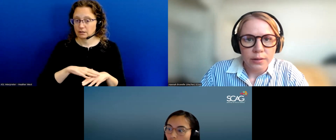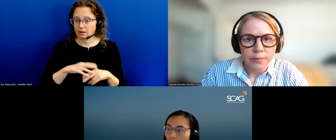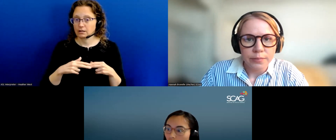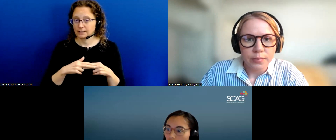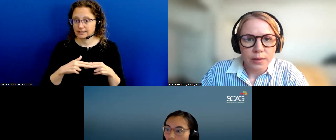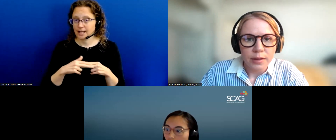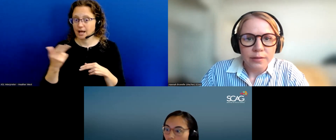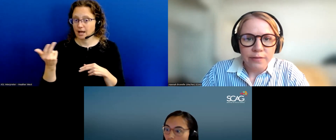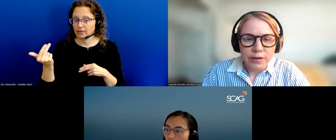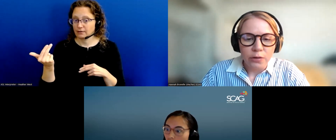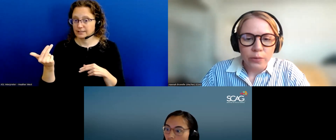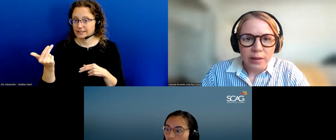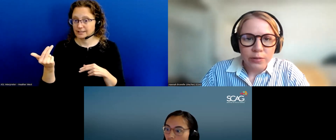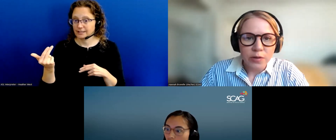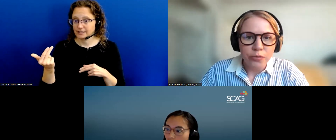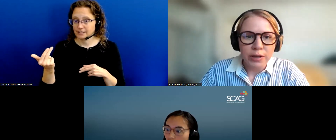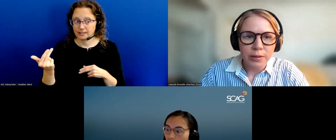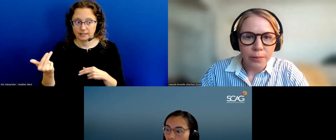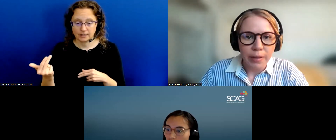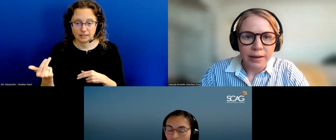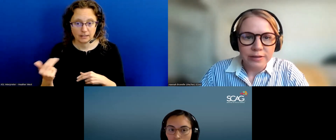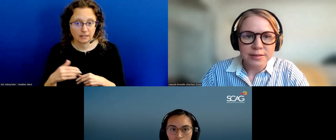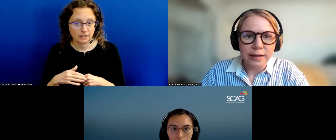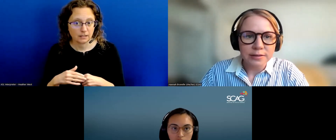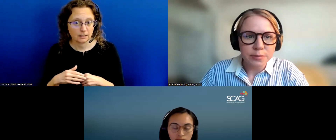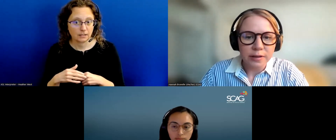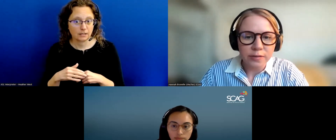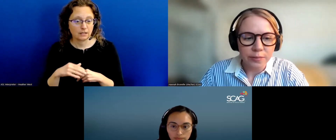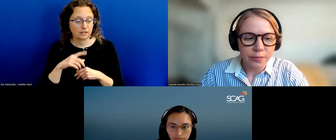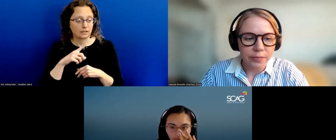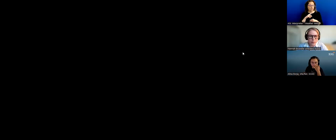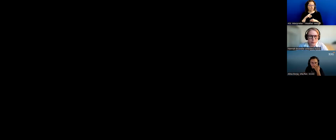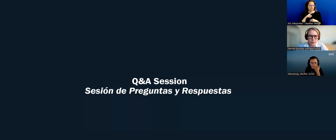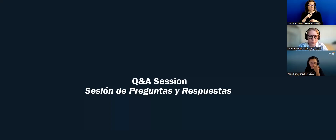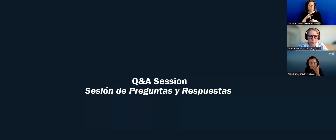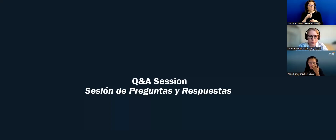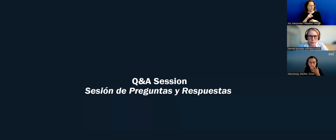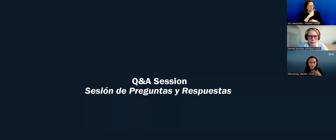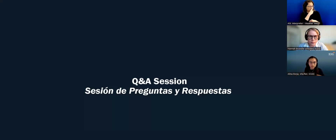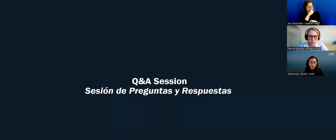13. David, are we able to bring back the slides, please?